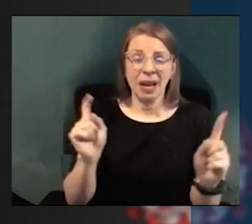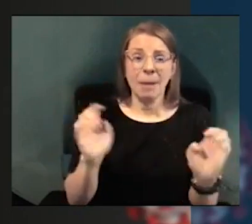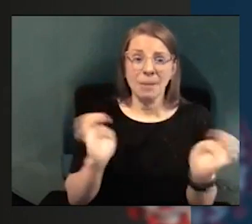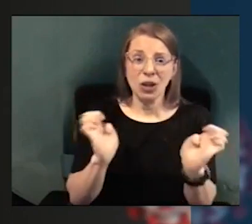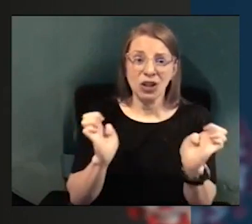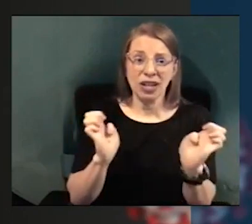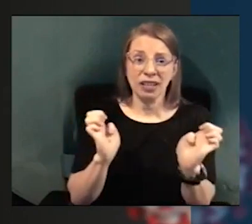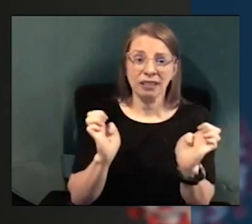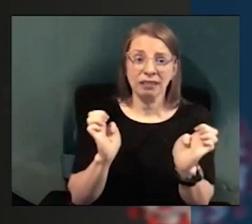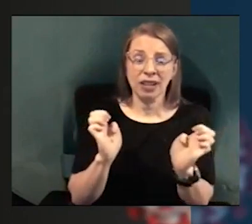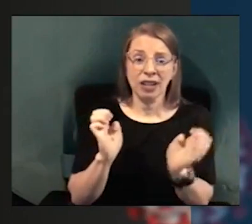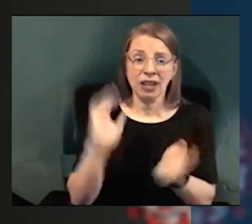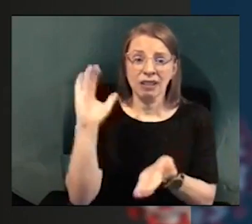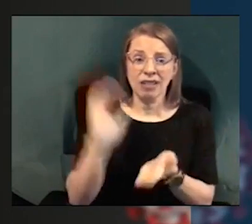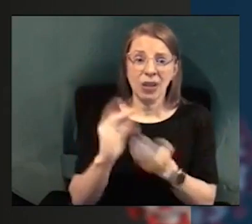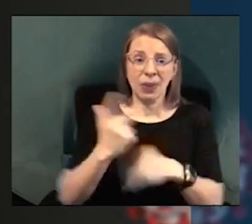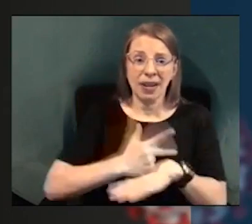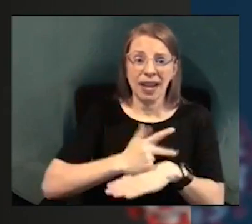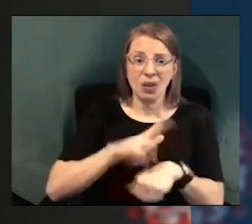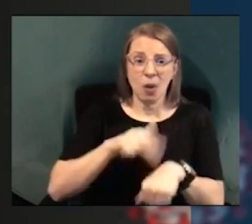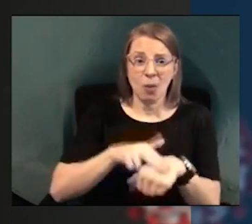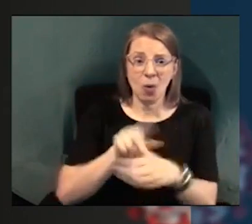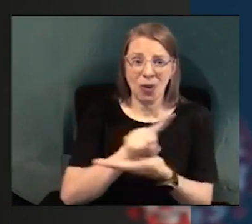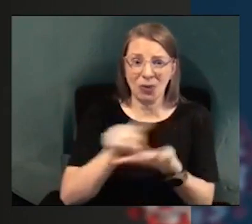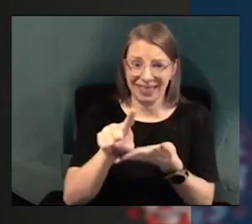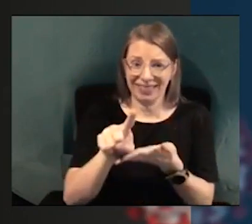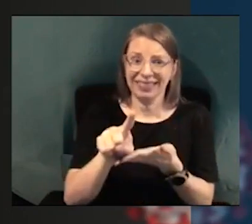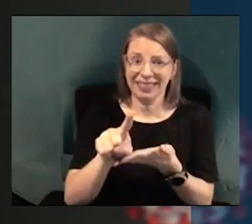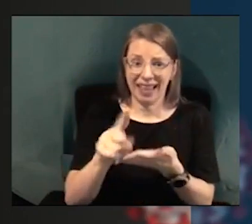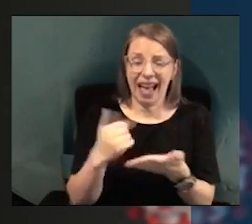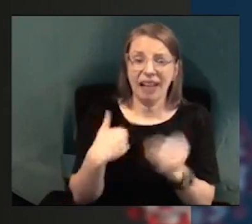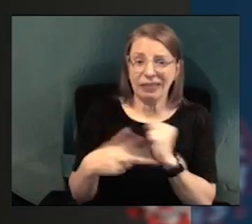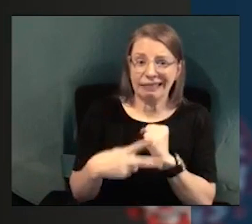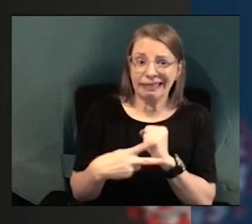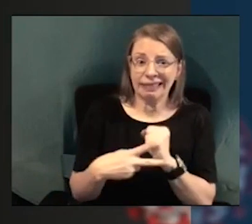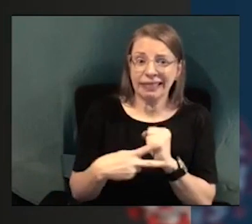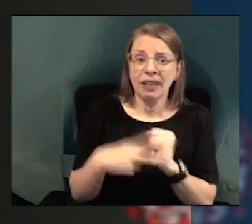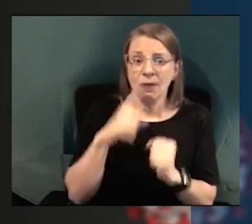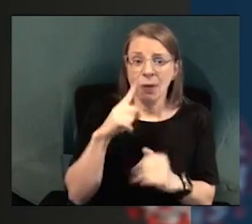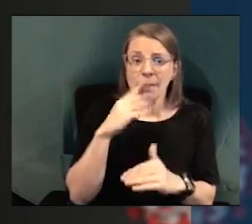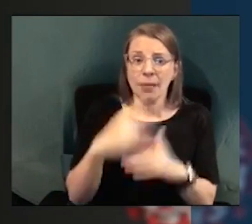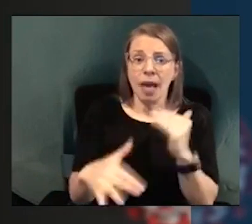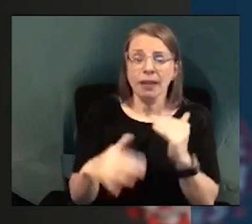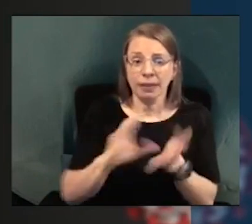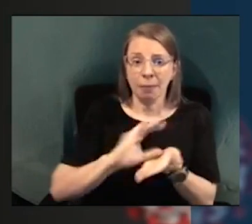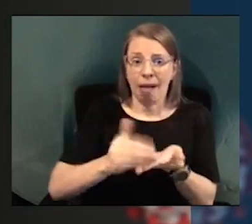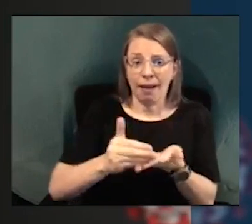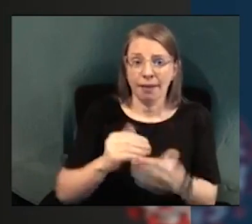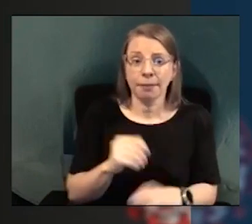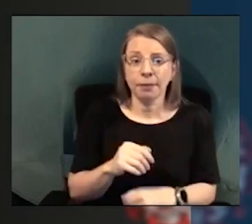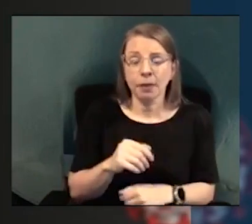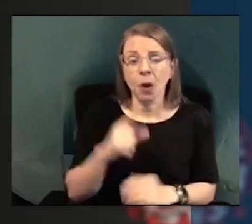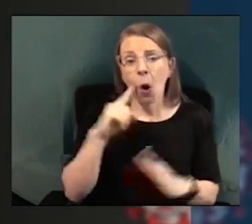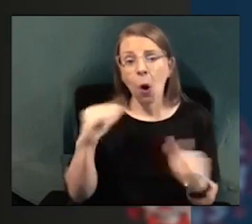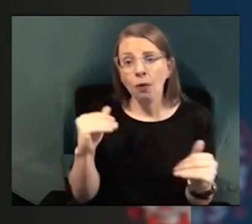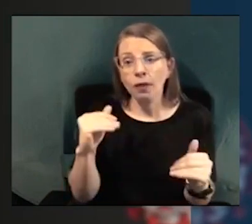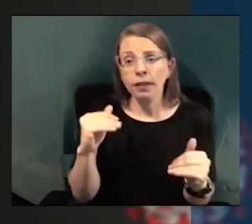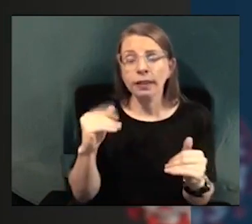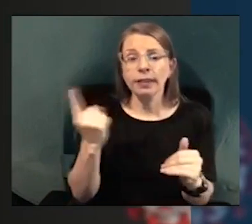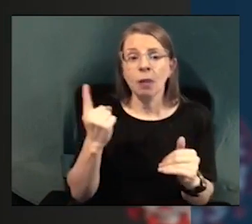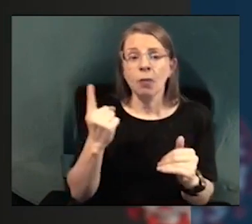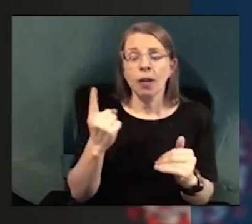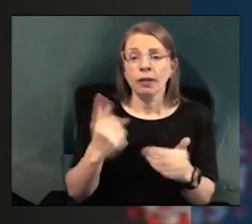supply, and the normal is at least a week. We continue to battle that, so we'll hear details about that tomorrow. Hopefully we'll have somebody from Children's Mercy on with